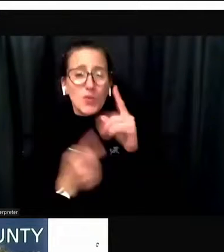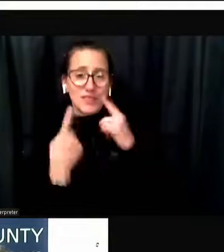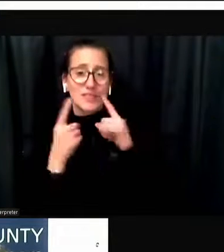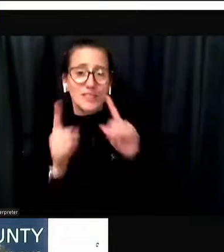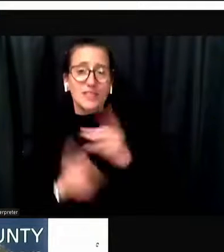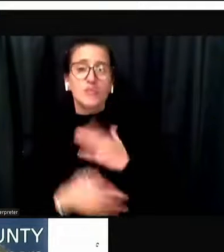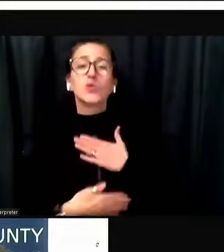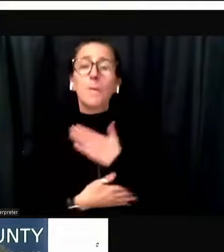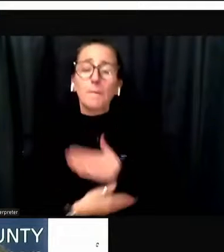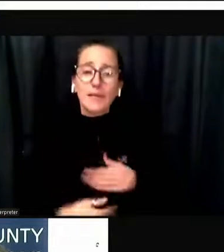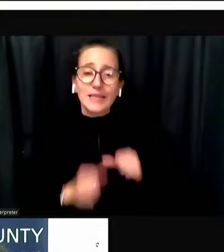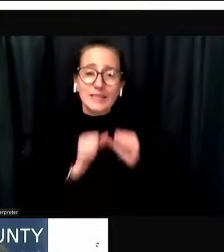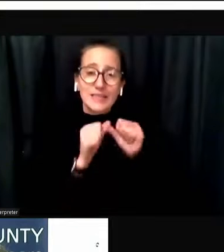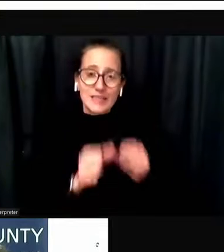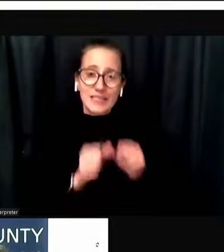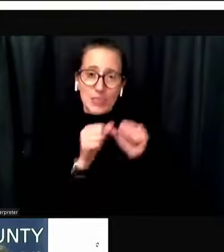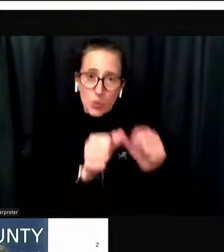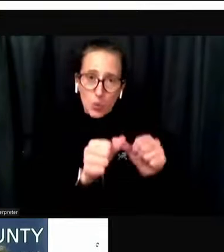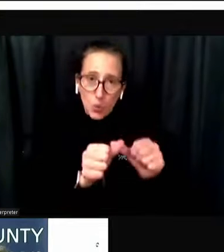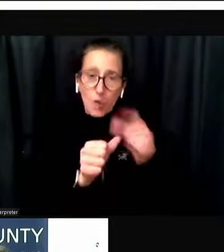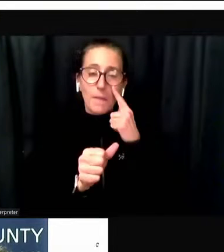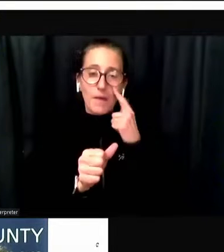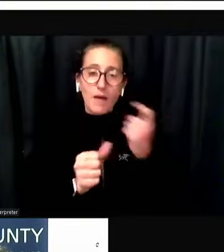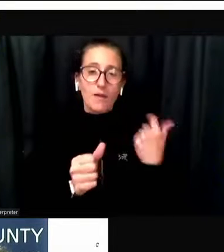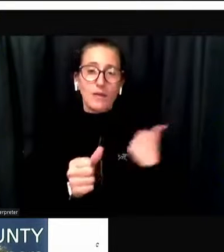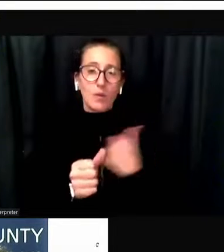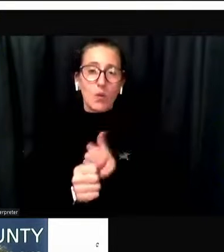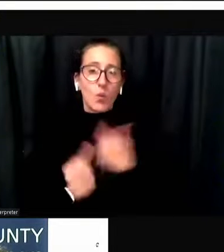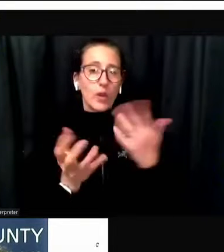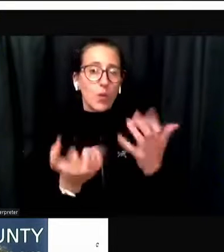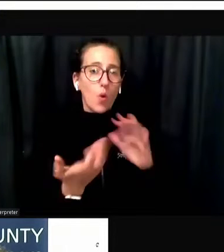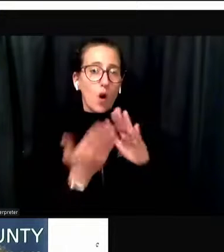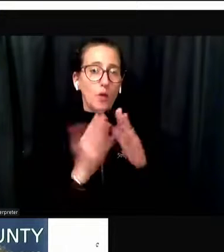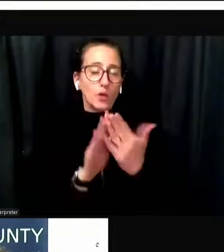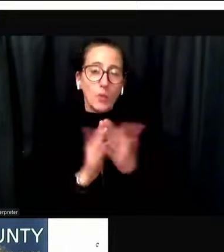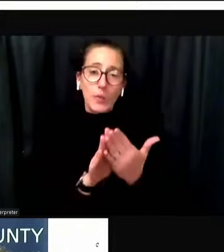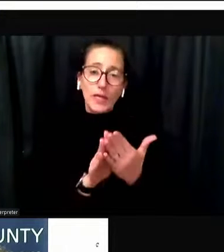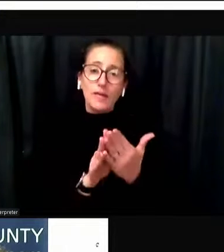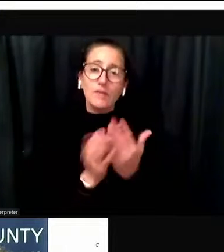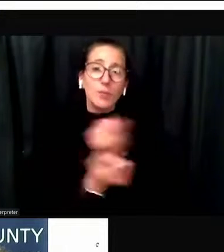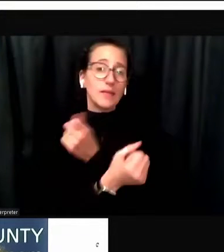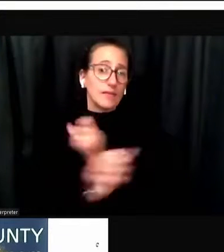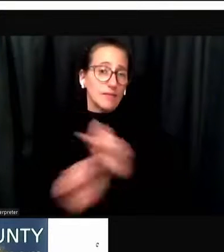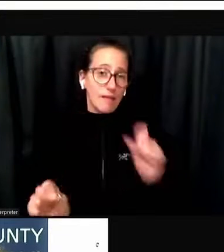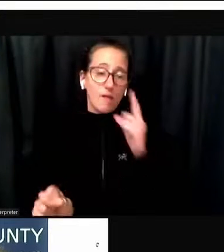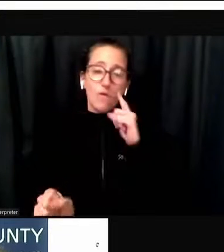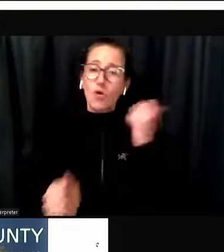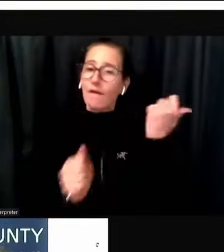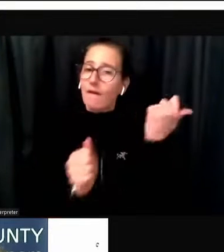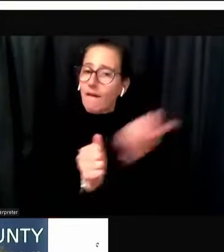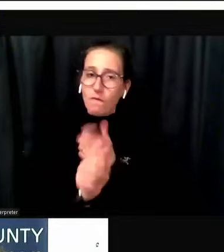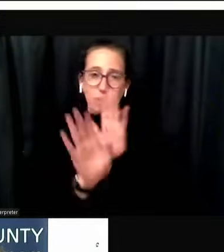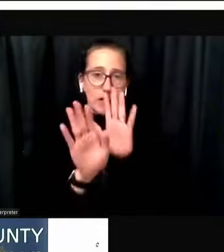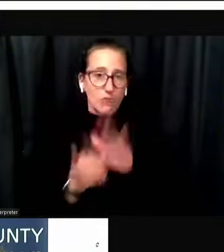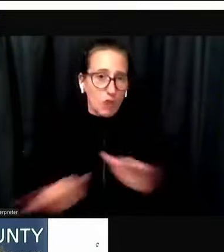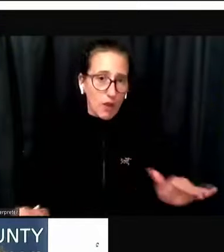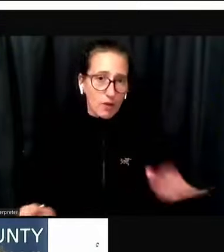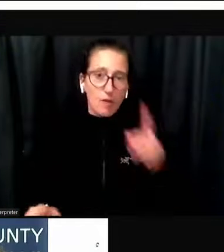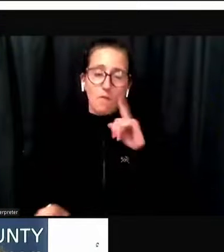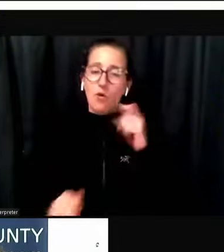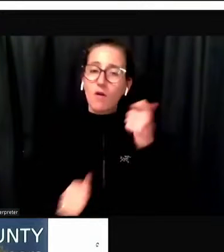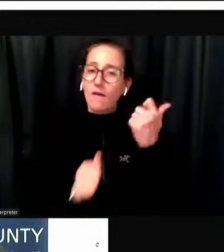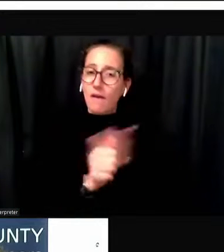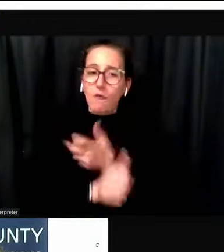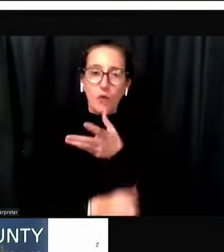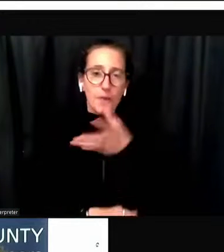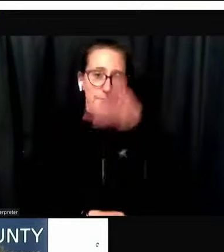our communities to be safe for every child, parent, and person.